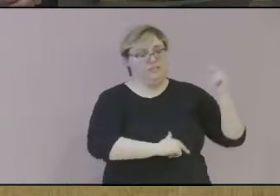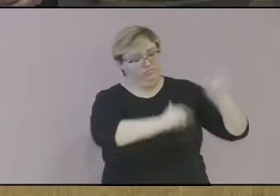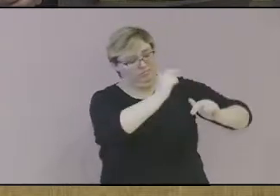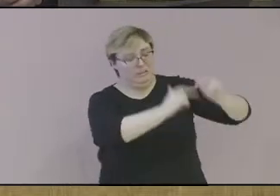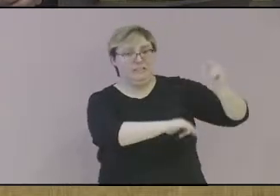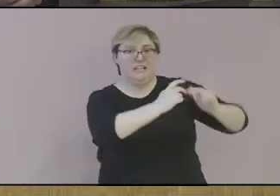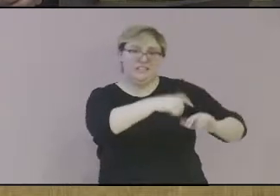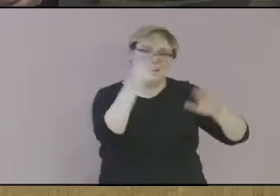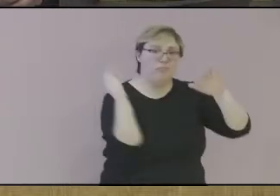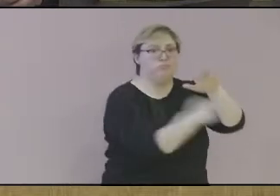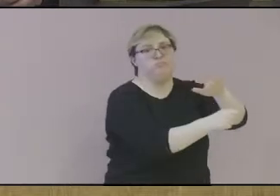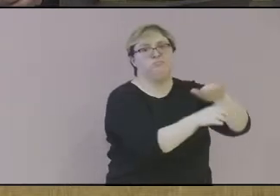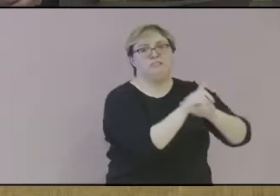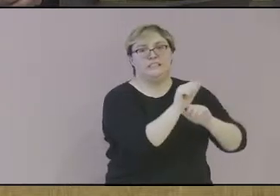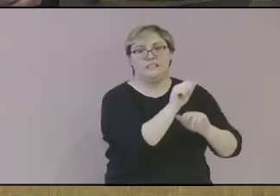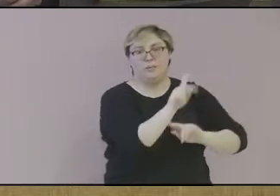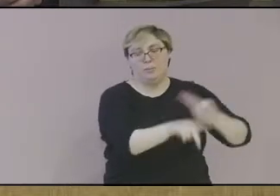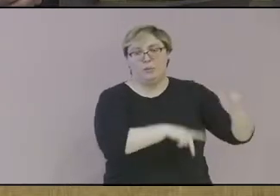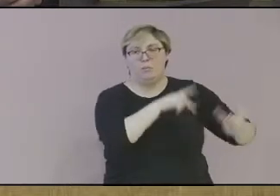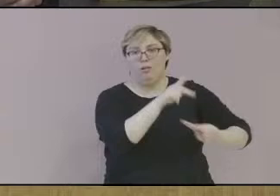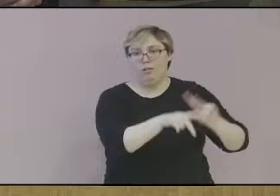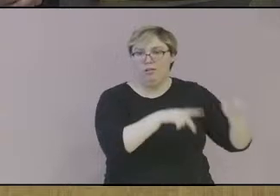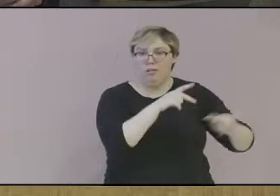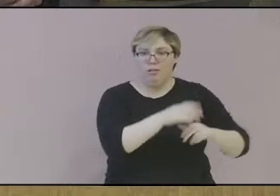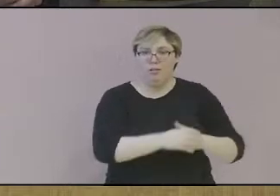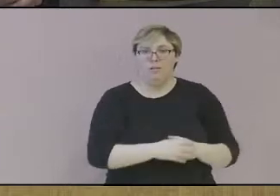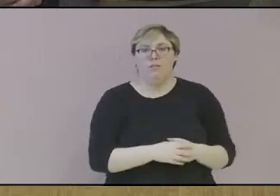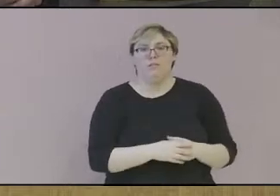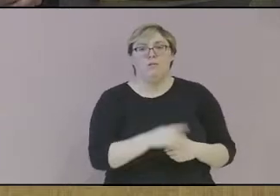with a statue of Roosevelt in his wheelchair.